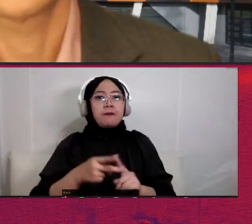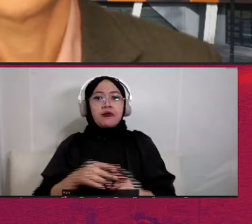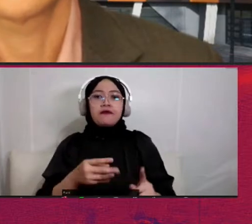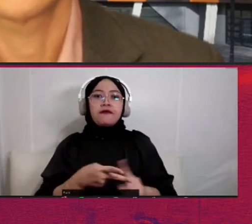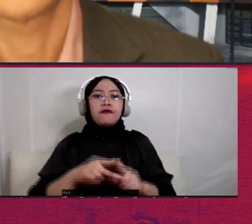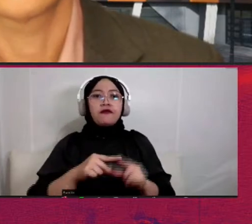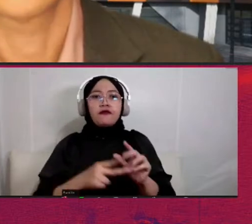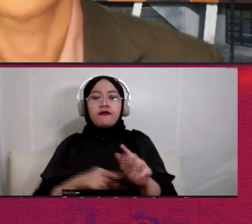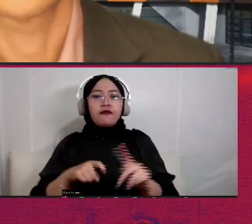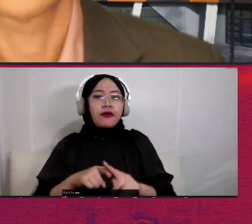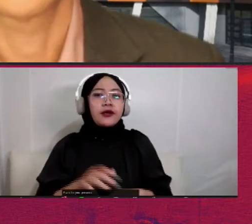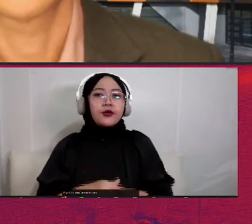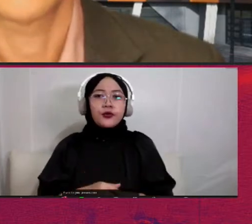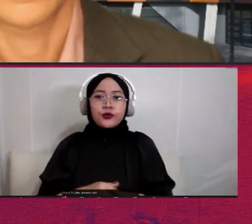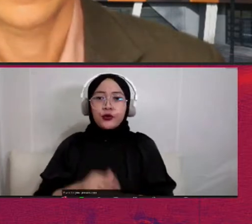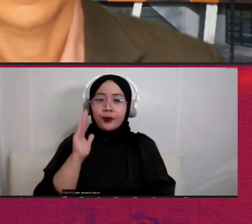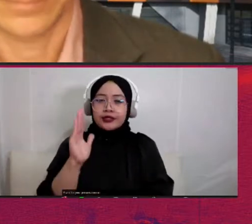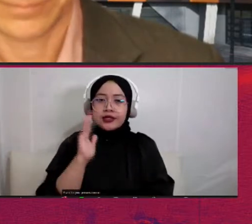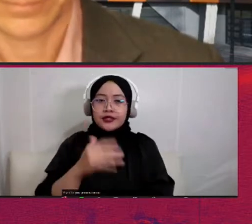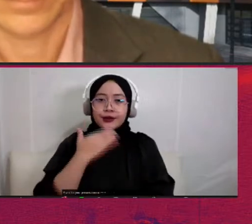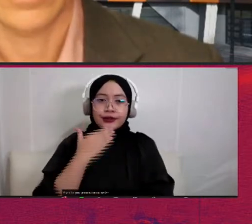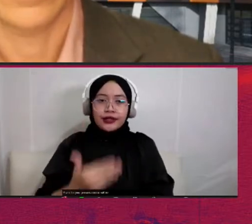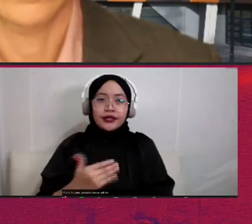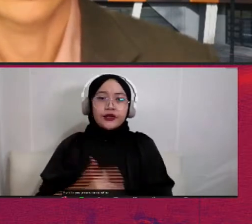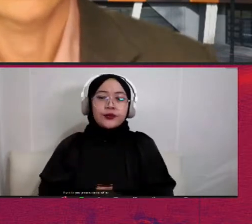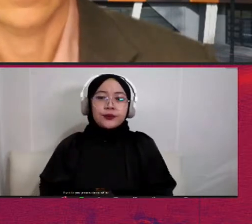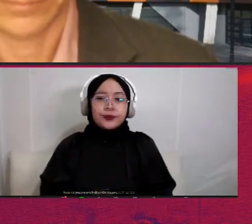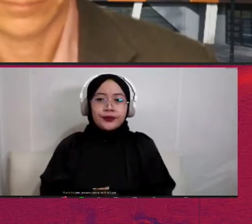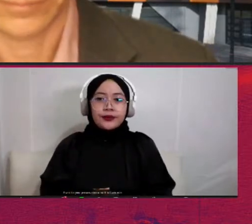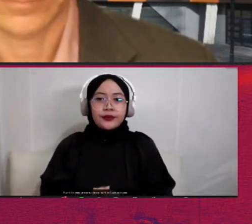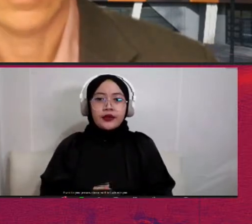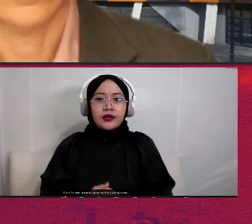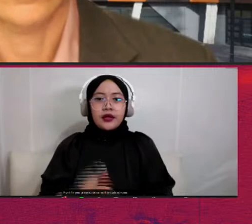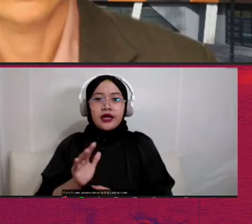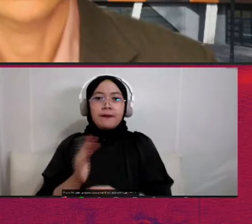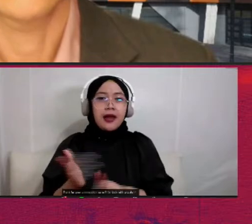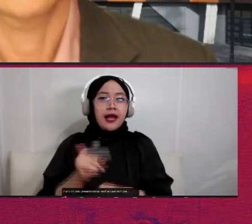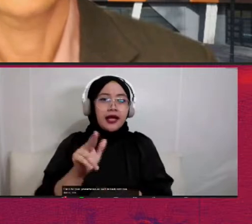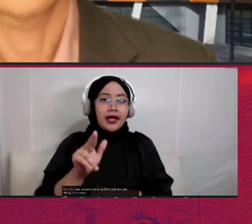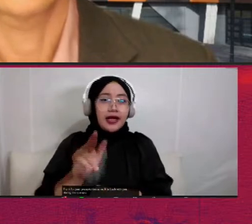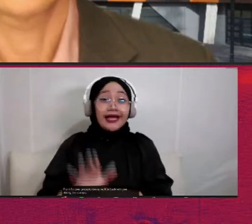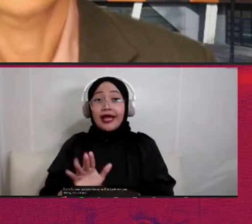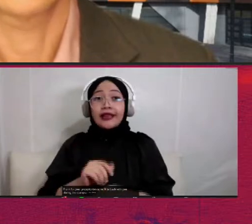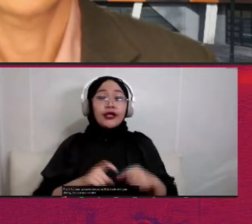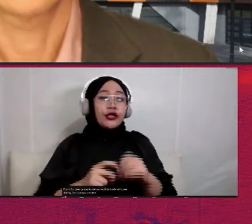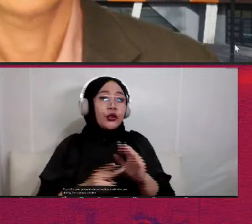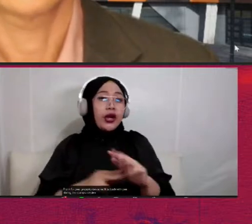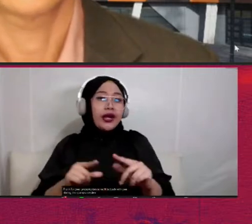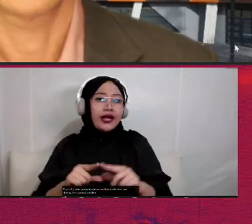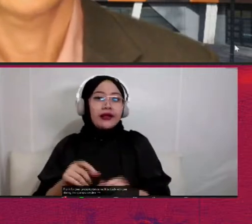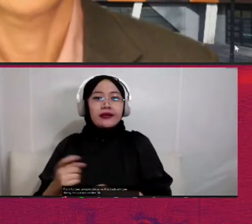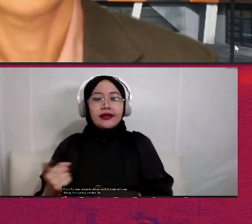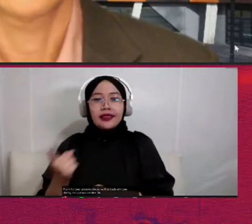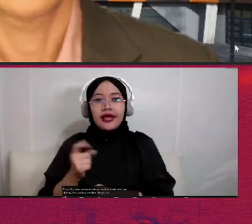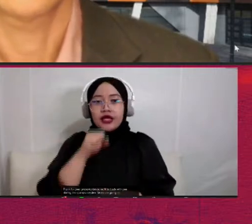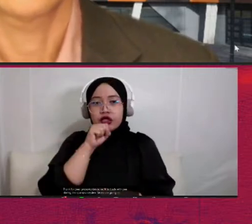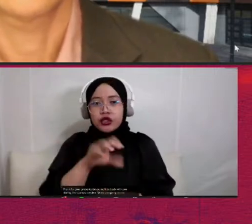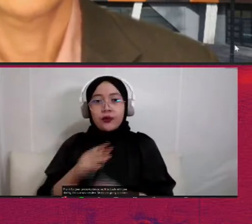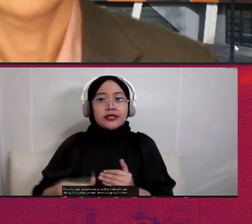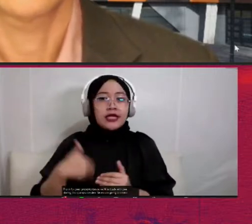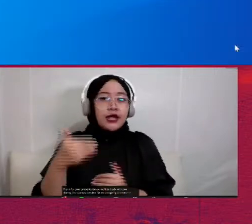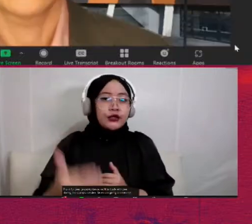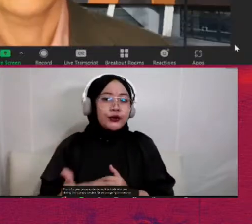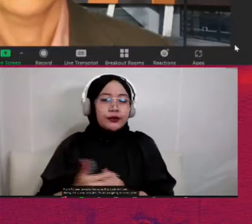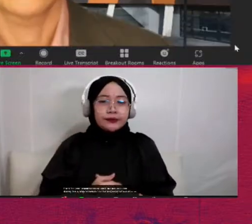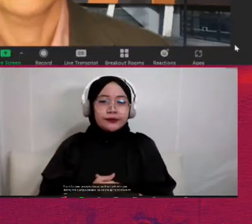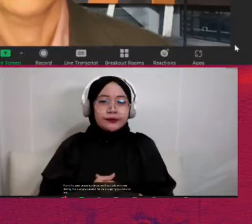for your presentation. So we'll be back with you during the Q&A session. So we're going to move to